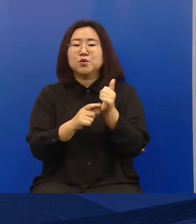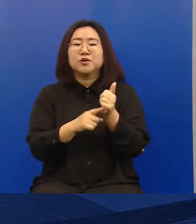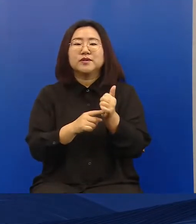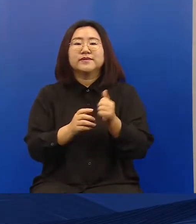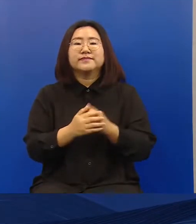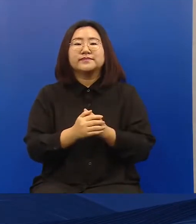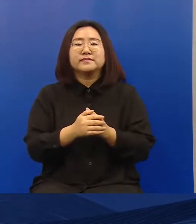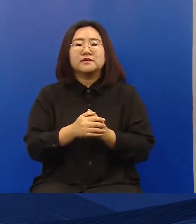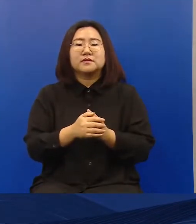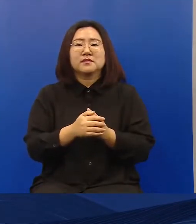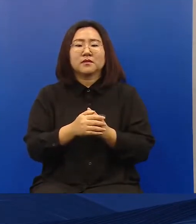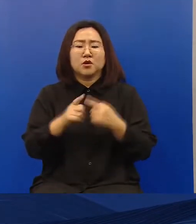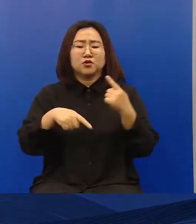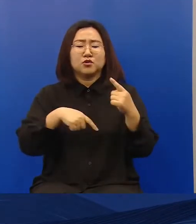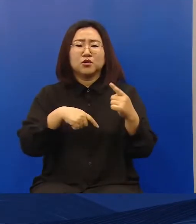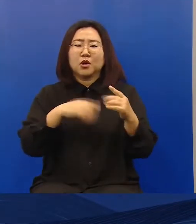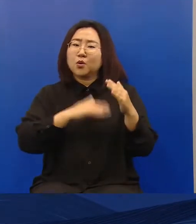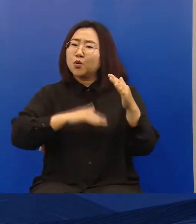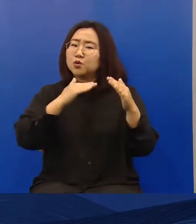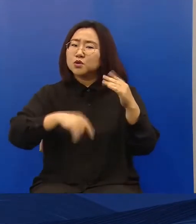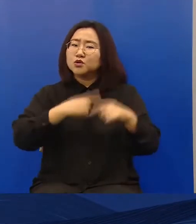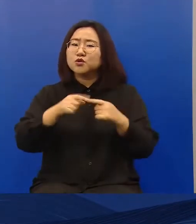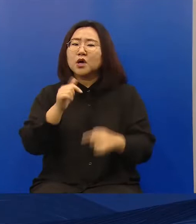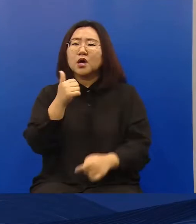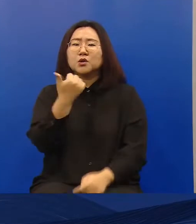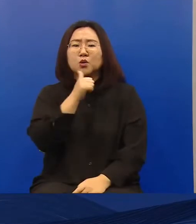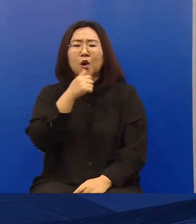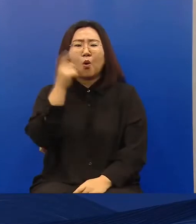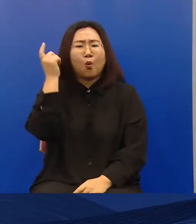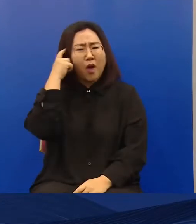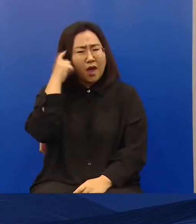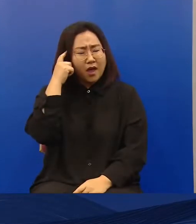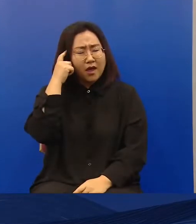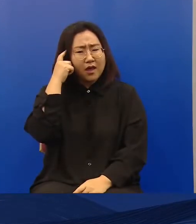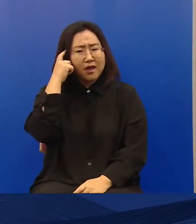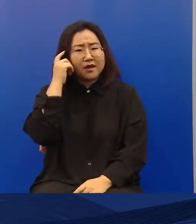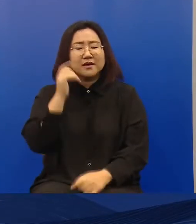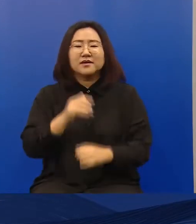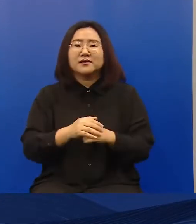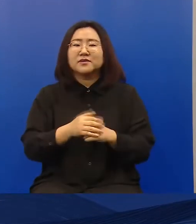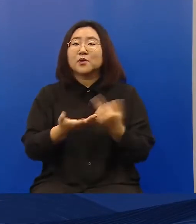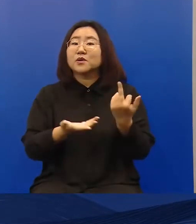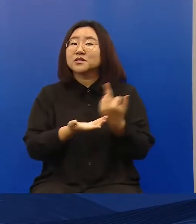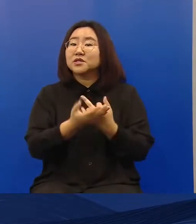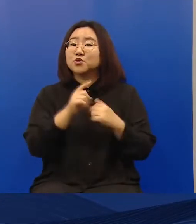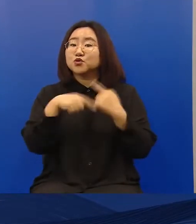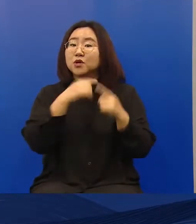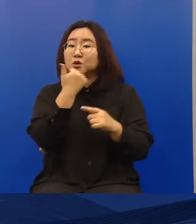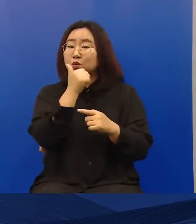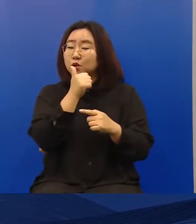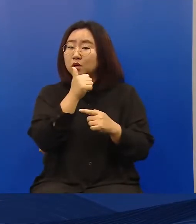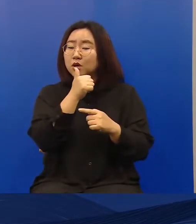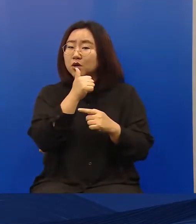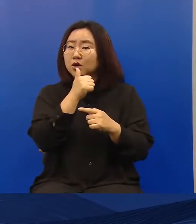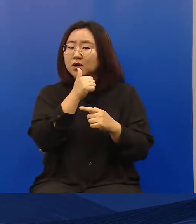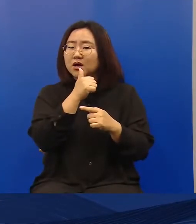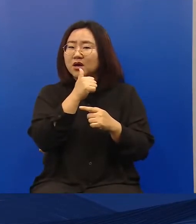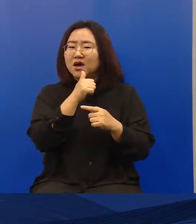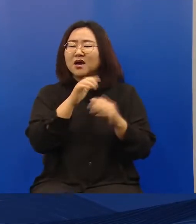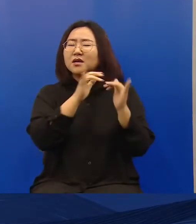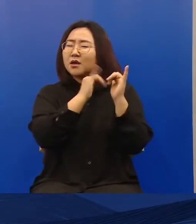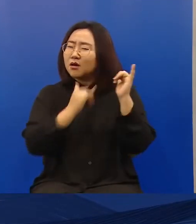We would like to invite Vice Governor Kim Hee-hyun to listen to why we need a public sign